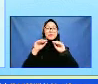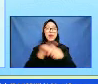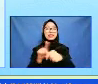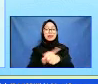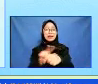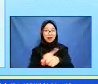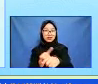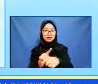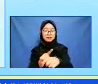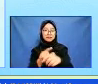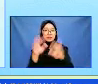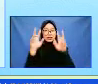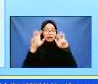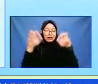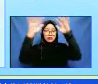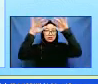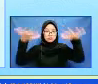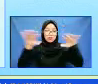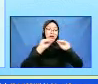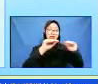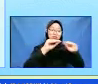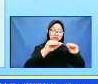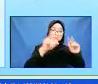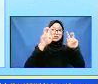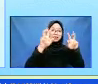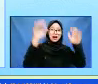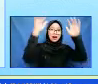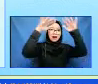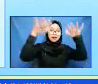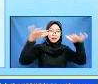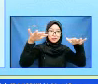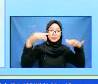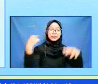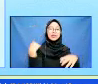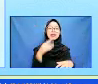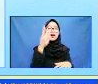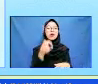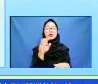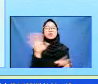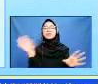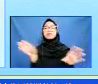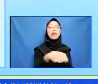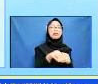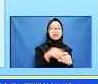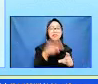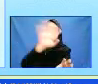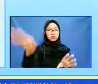or we must involve them in evaluate or reflect of climate policy